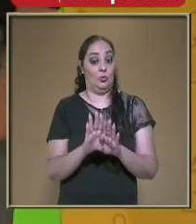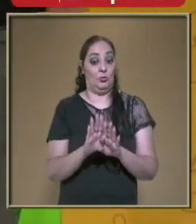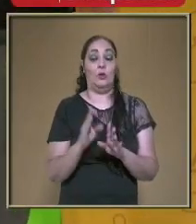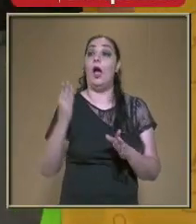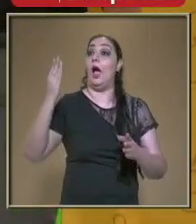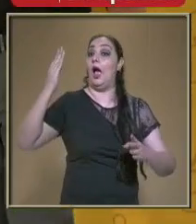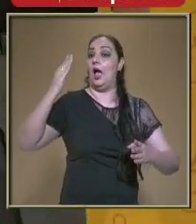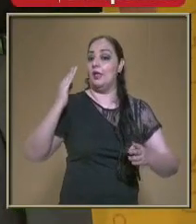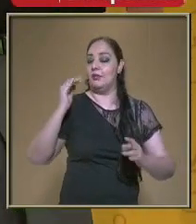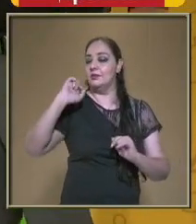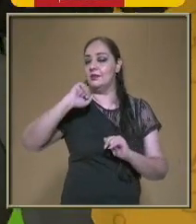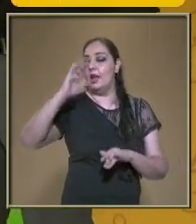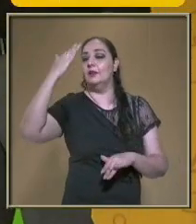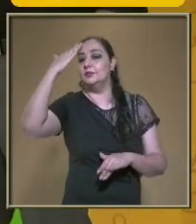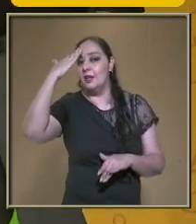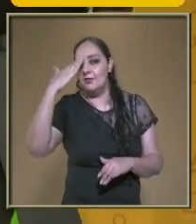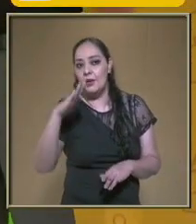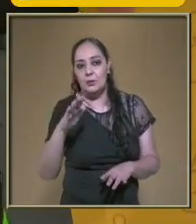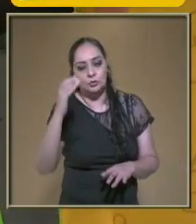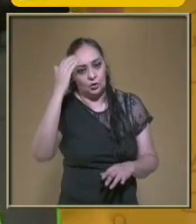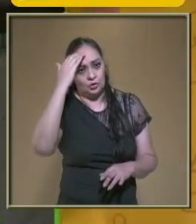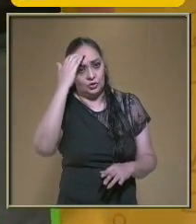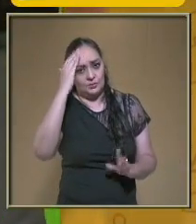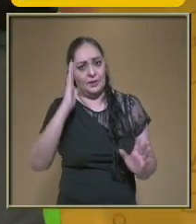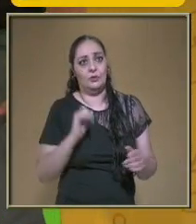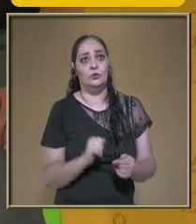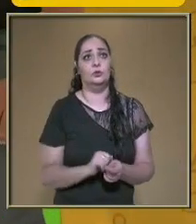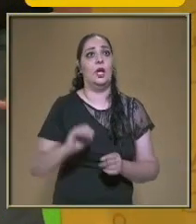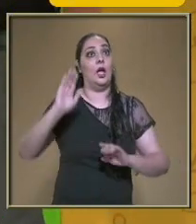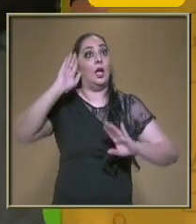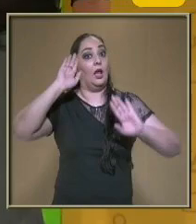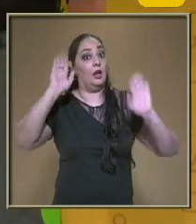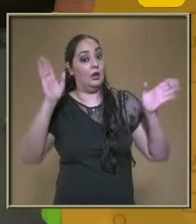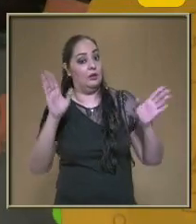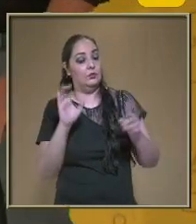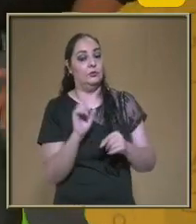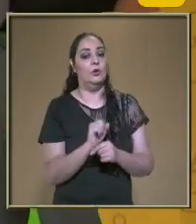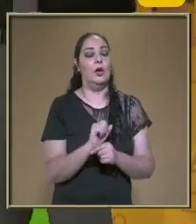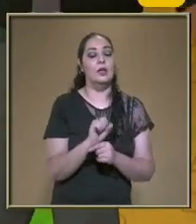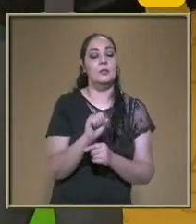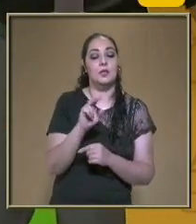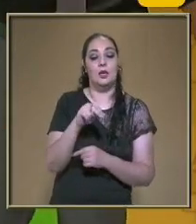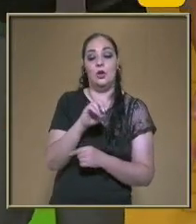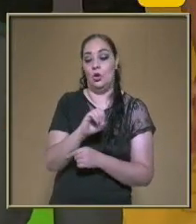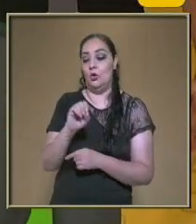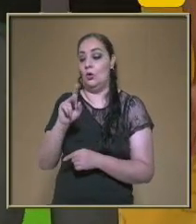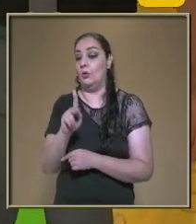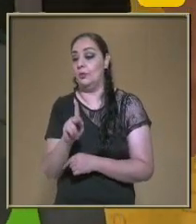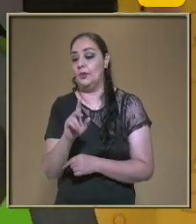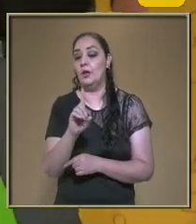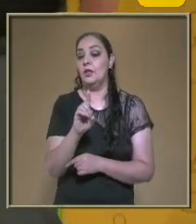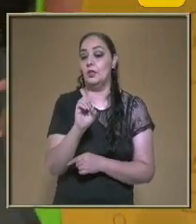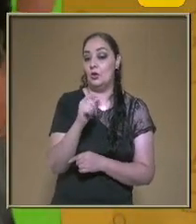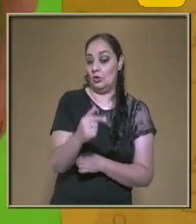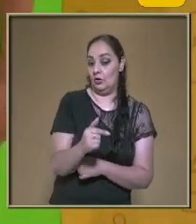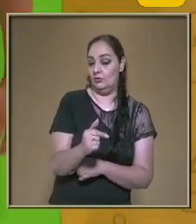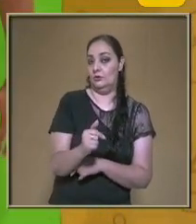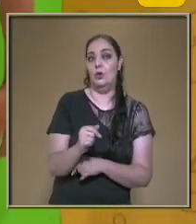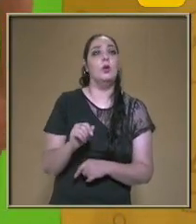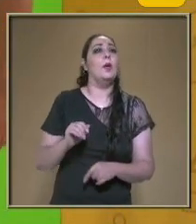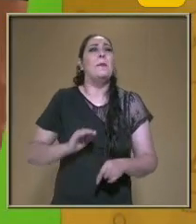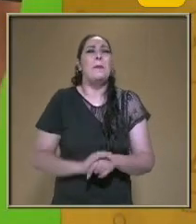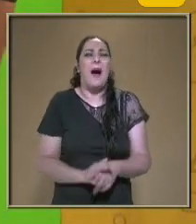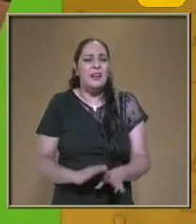okay? Knowledge, say hello to a Snoop Dogg, the more you know. What is our